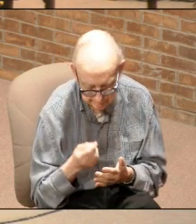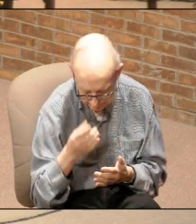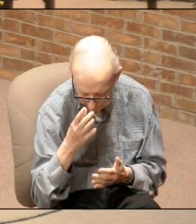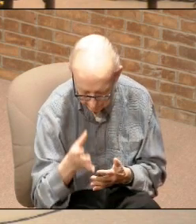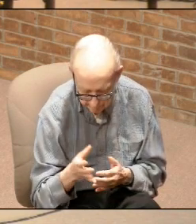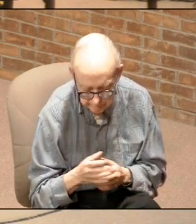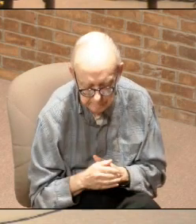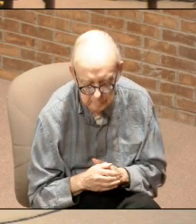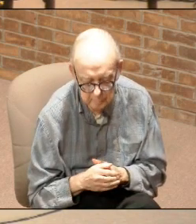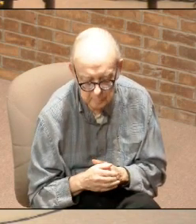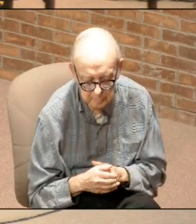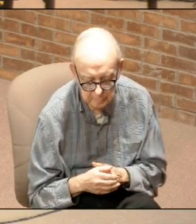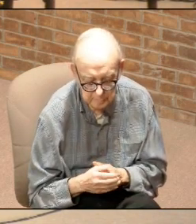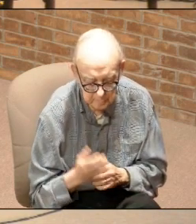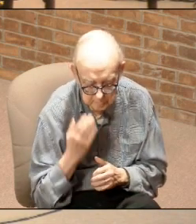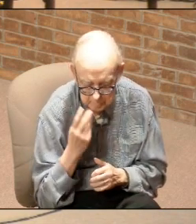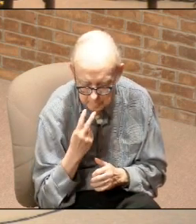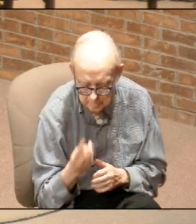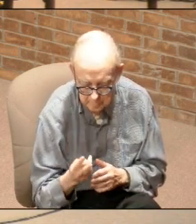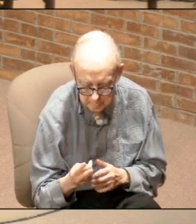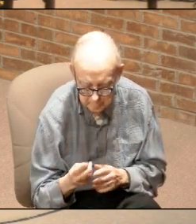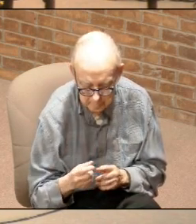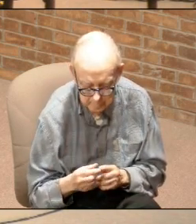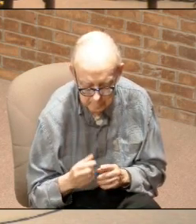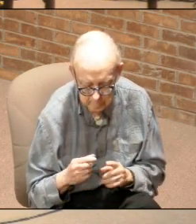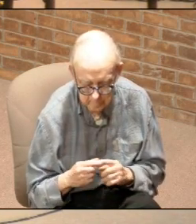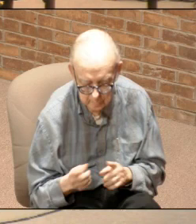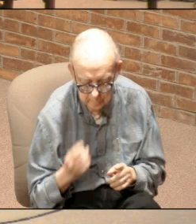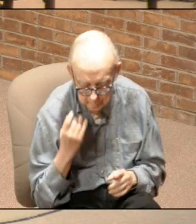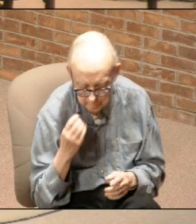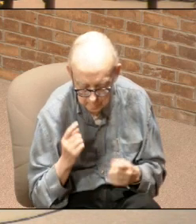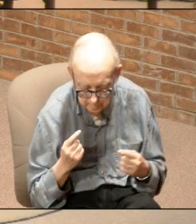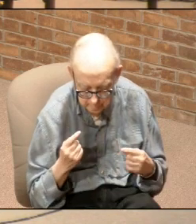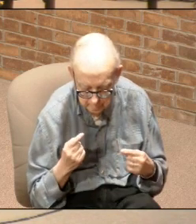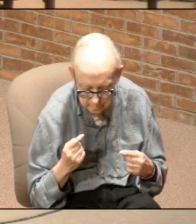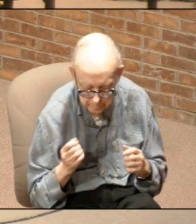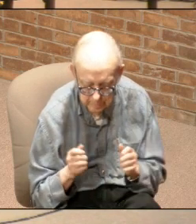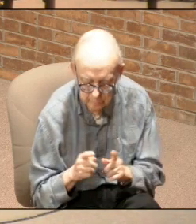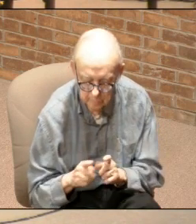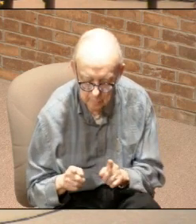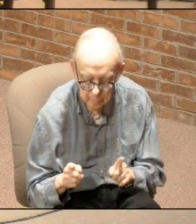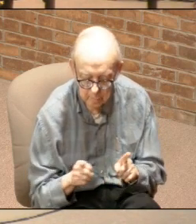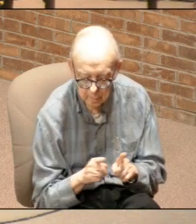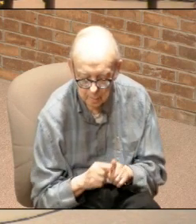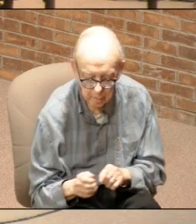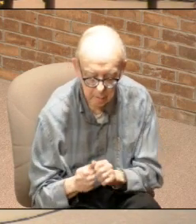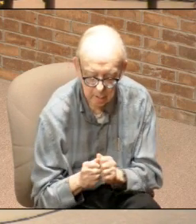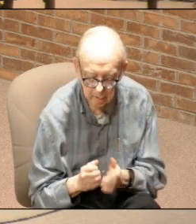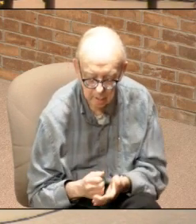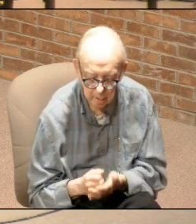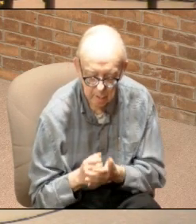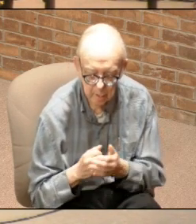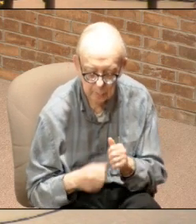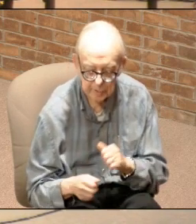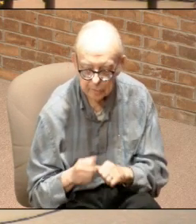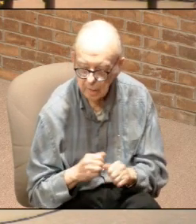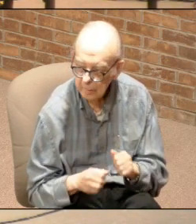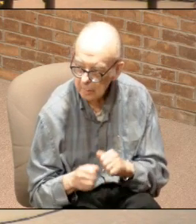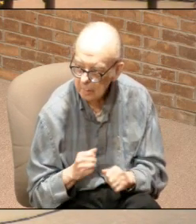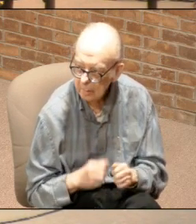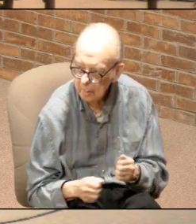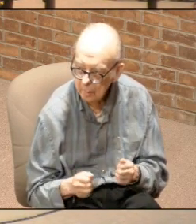do you not see how certain it is that if you agree with each other and help each other